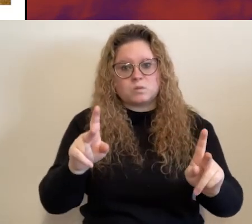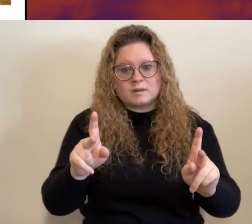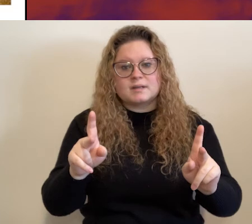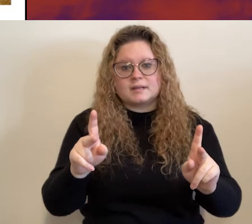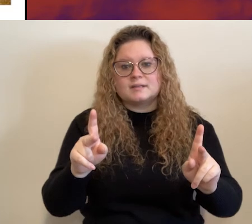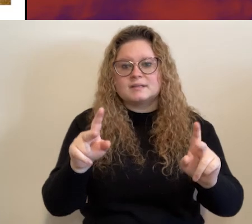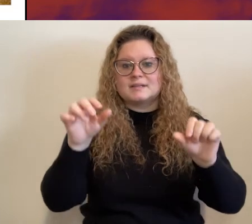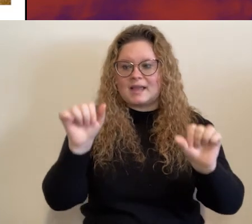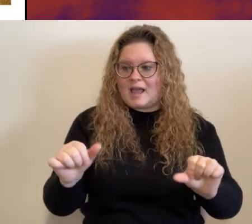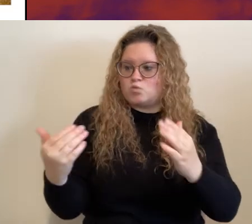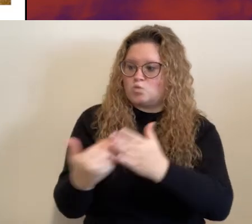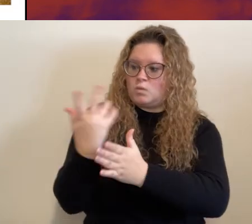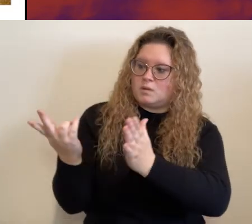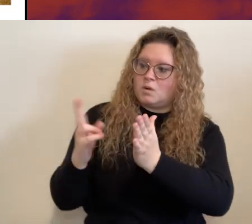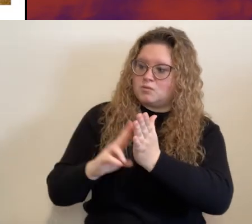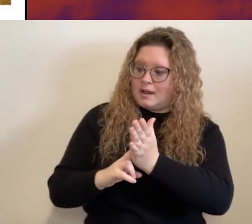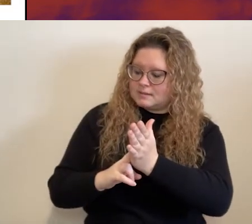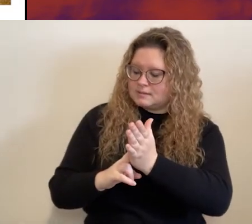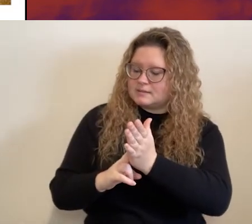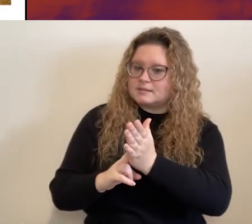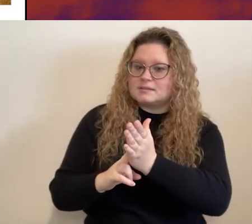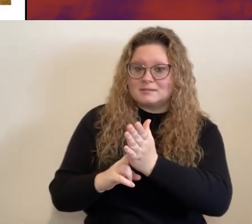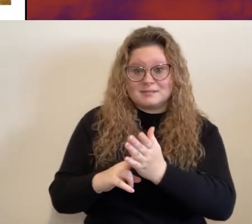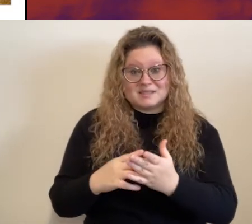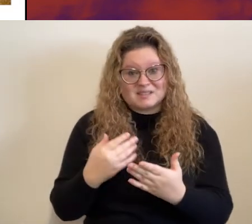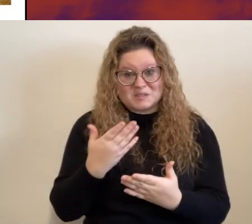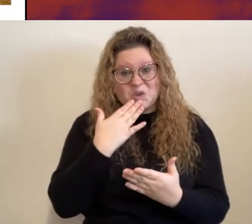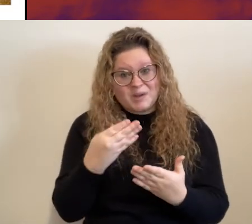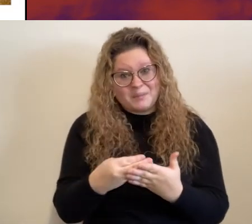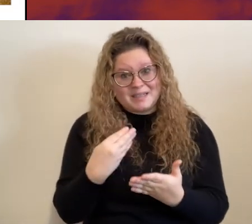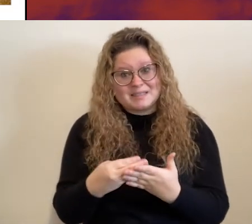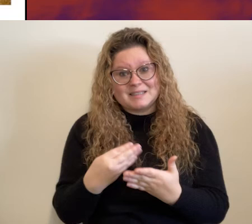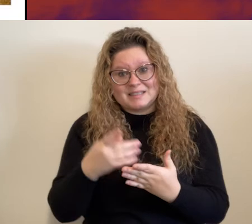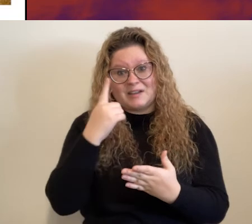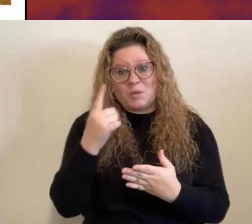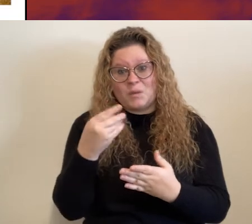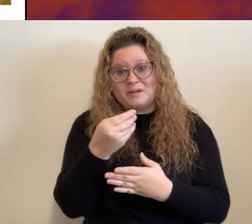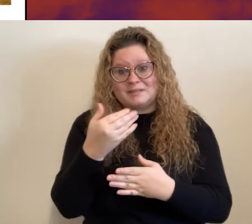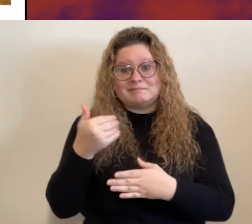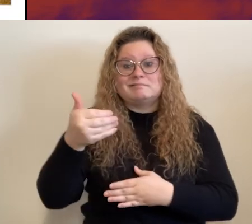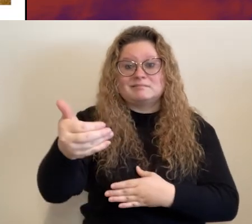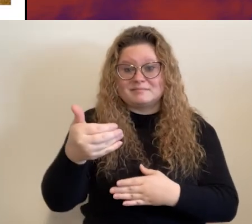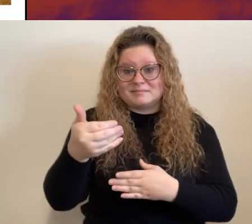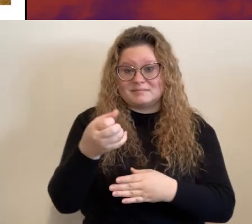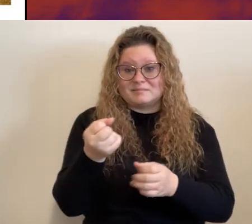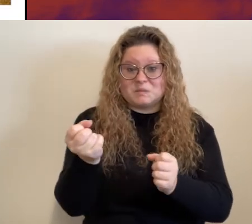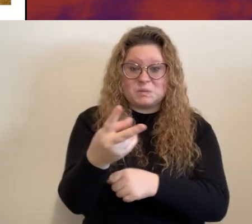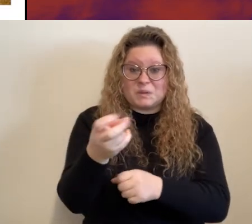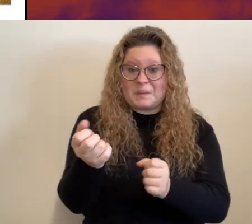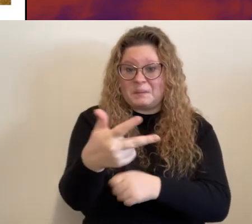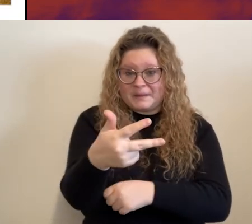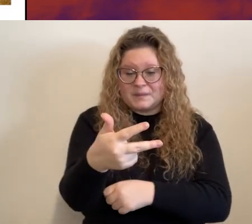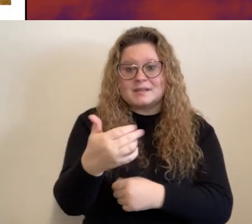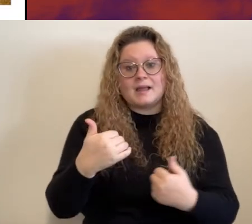new contract that is a lot of money for the next couple years, and that allows me to now have a separate